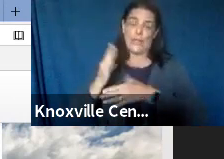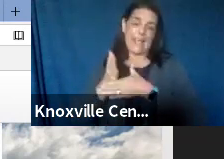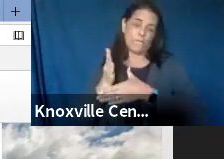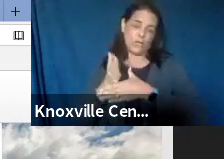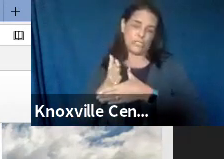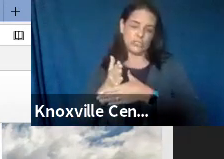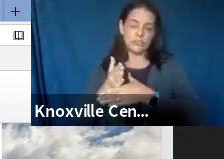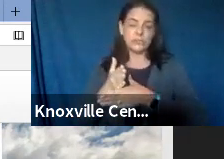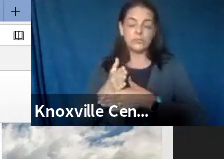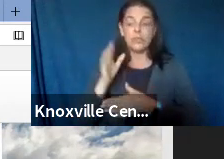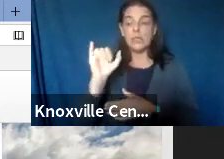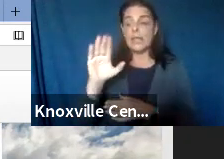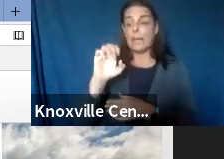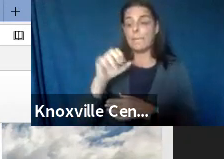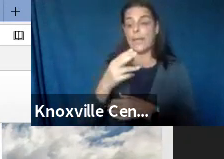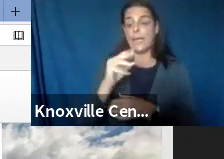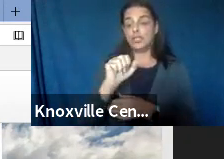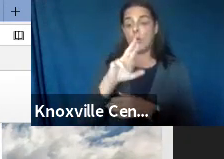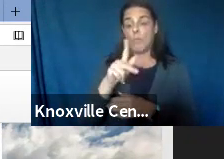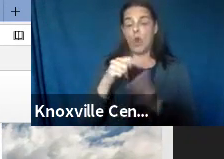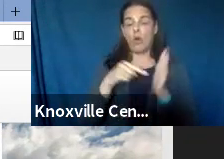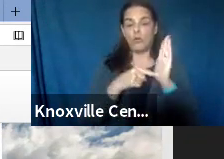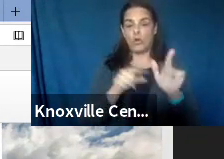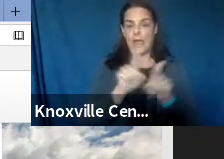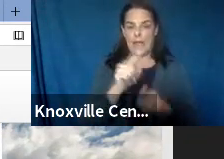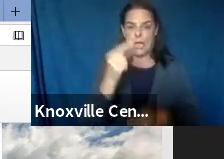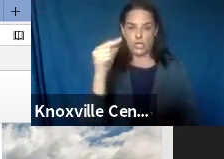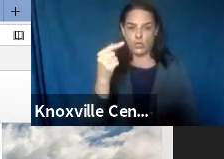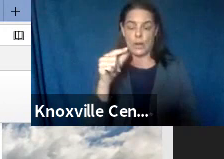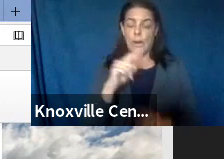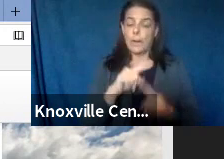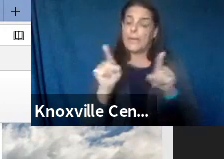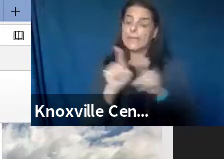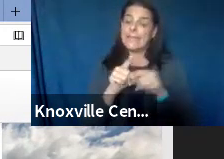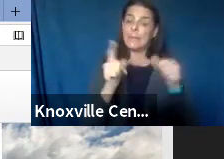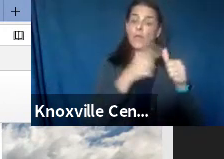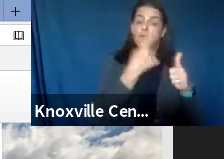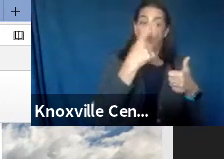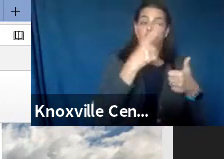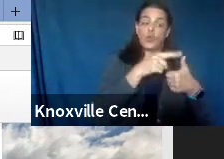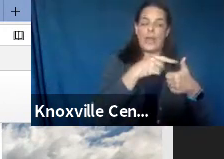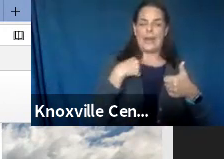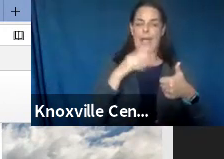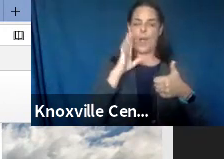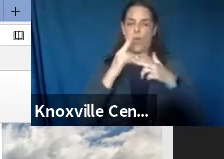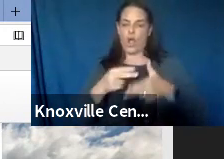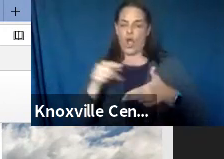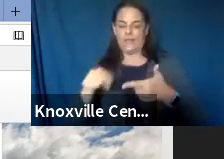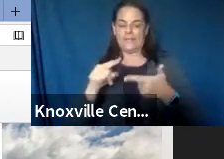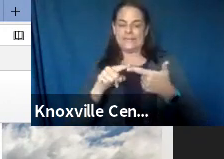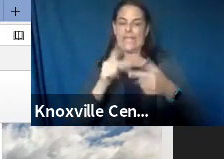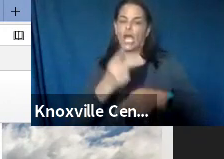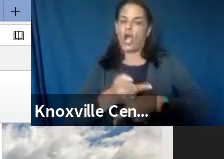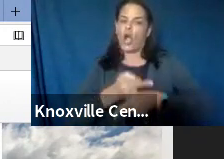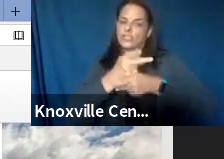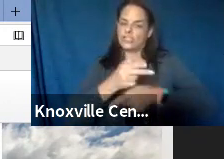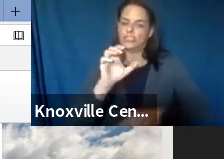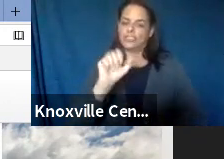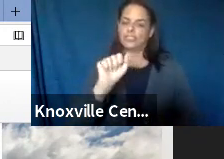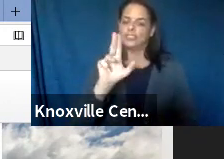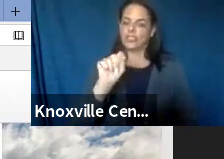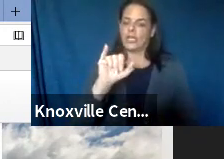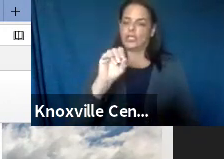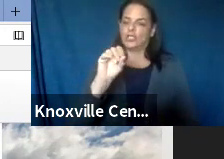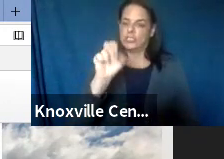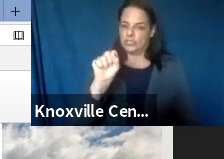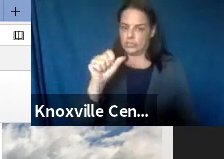This benchmark is represented as green, but just like the first benchmark, I would call this cautious green due to